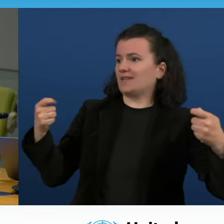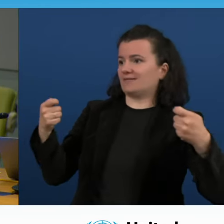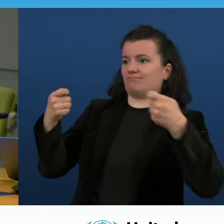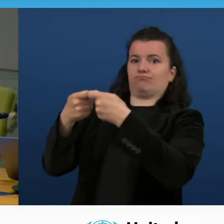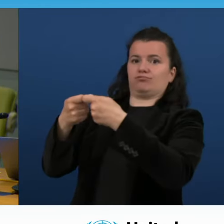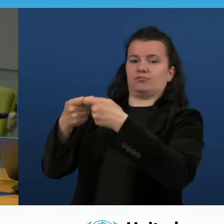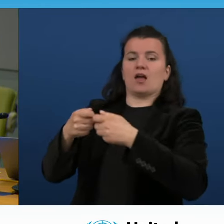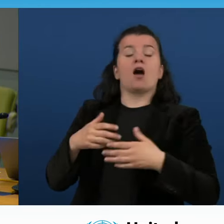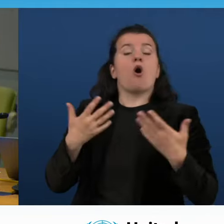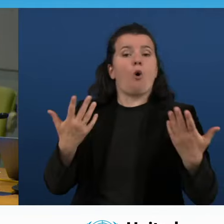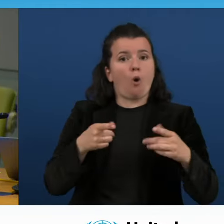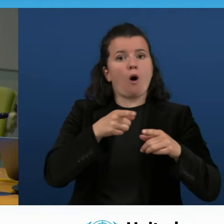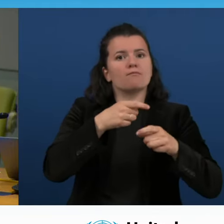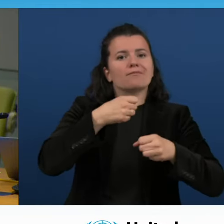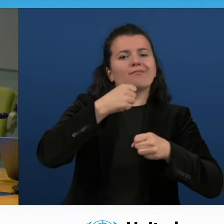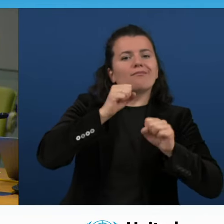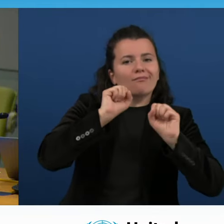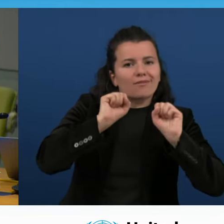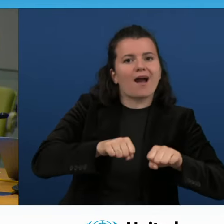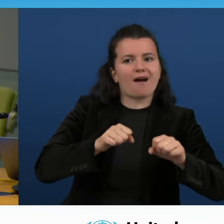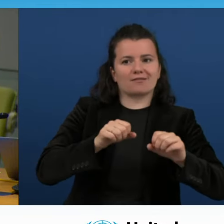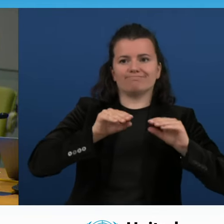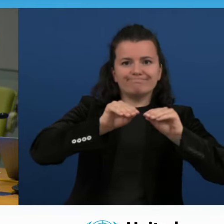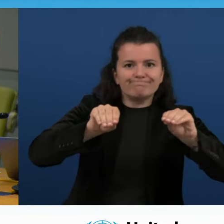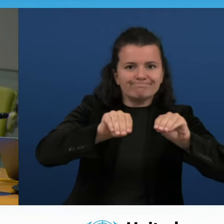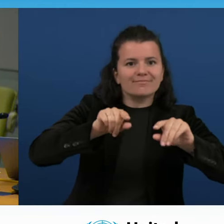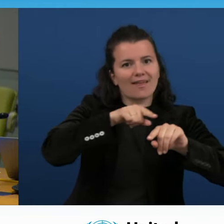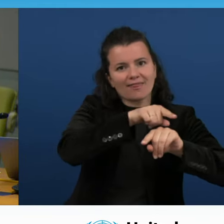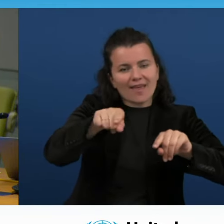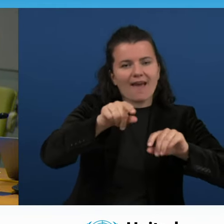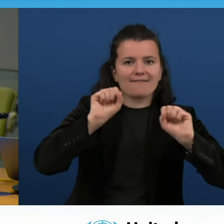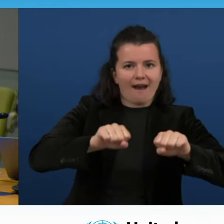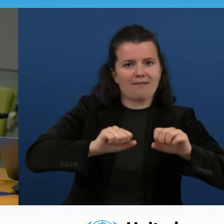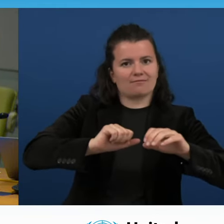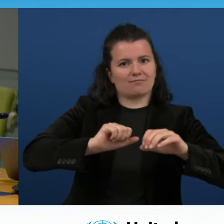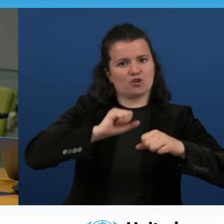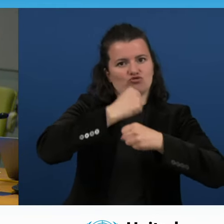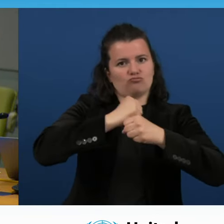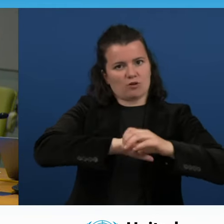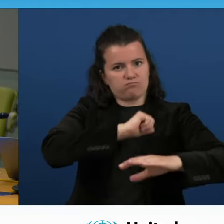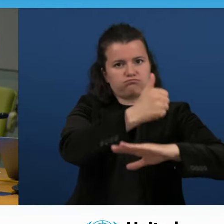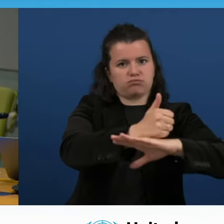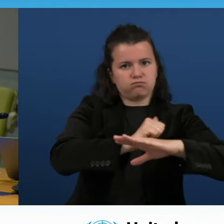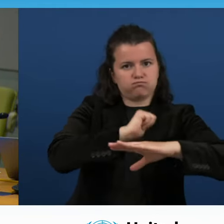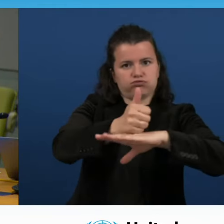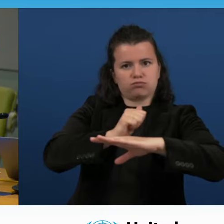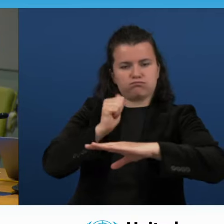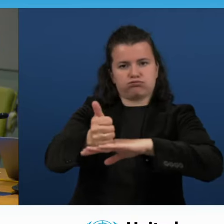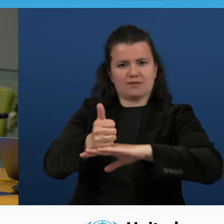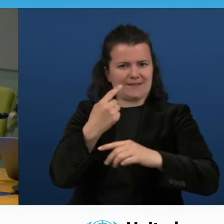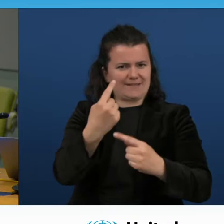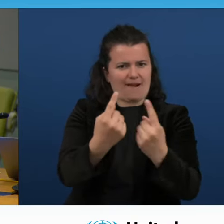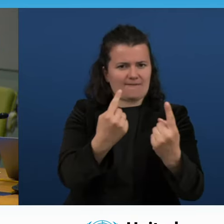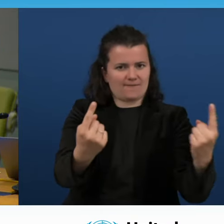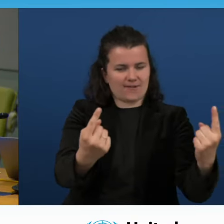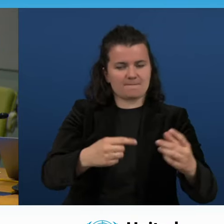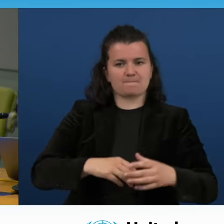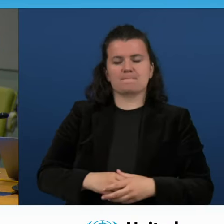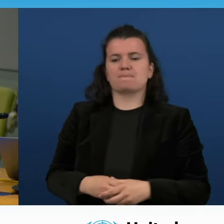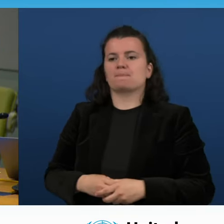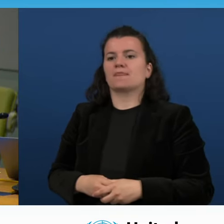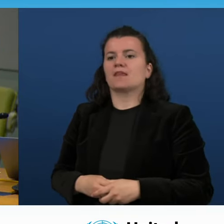skills to young people. Secondly, we need to look at employment and entrepreneurship